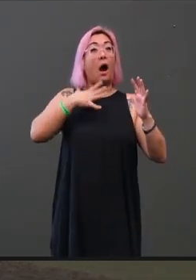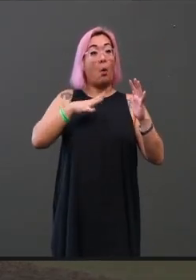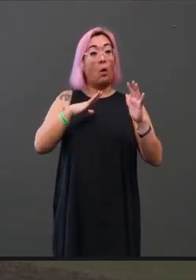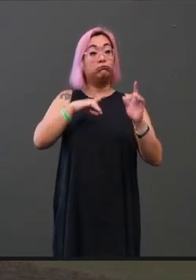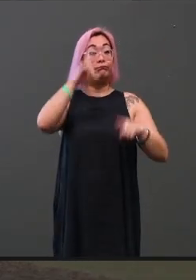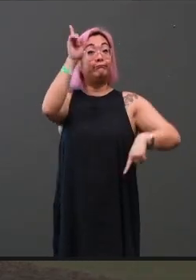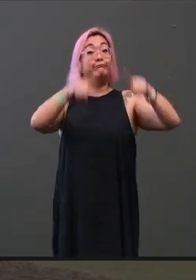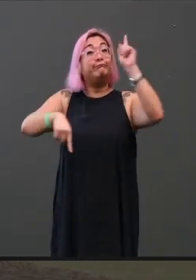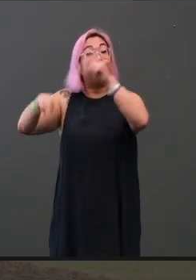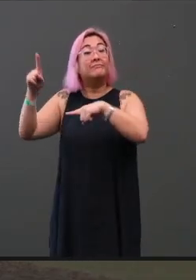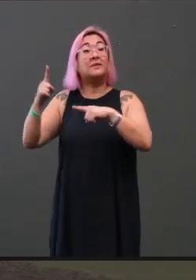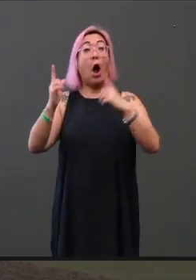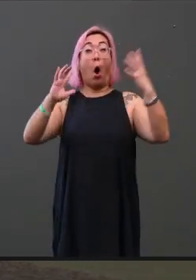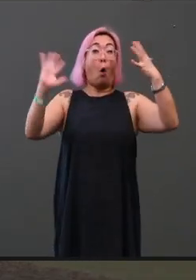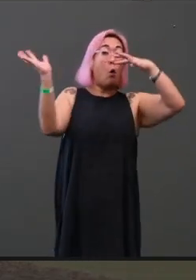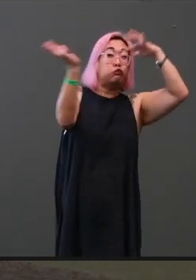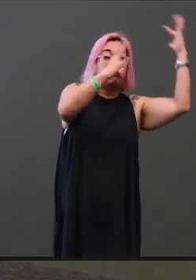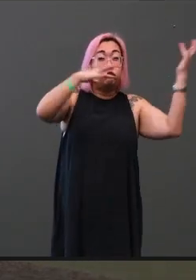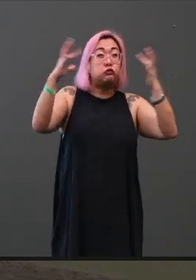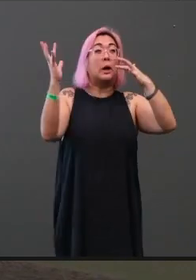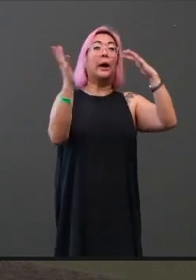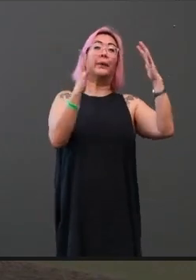but also sometimes I want to have strong